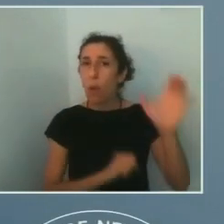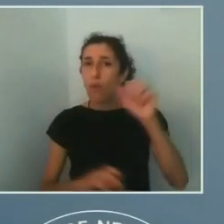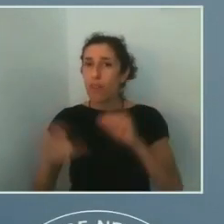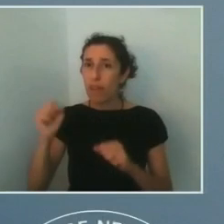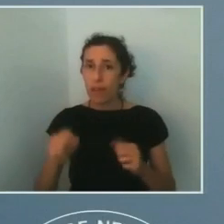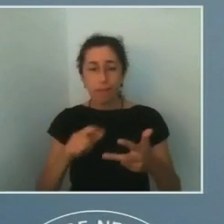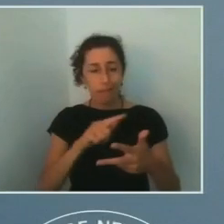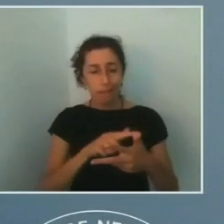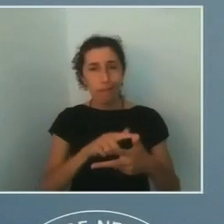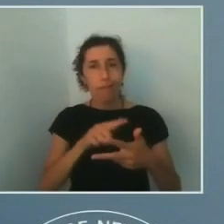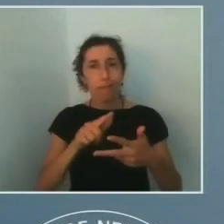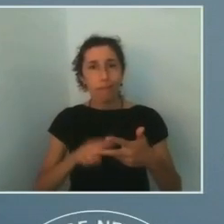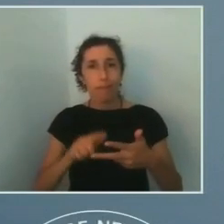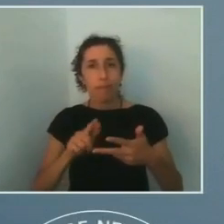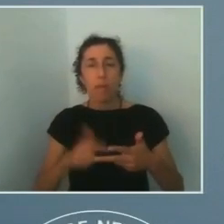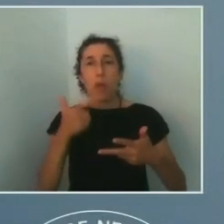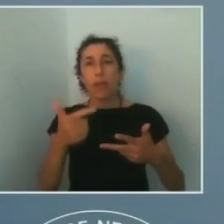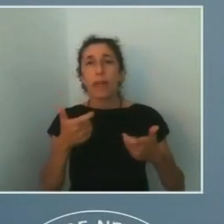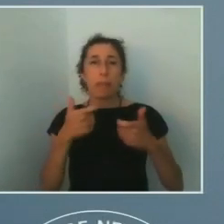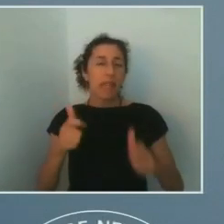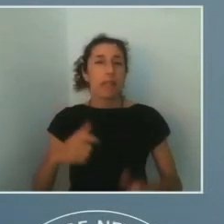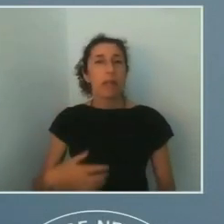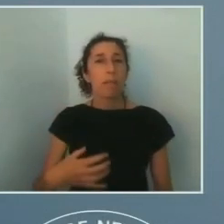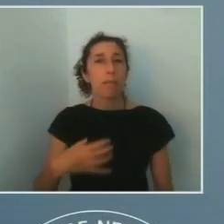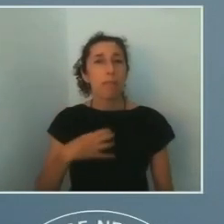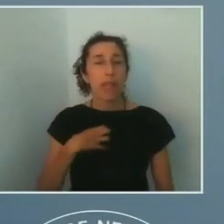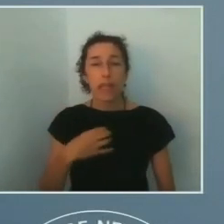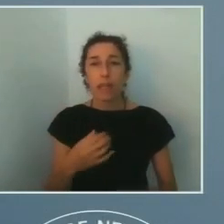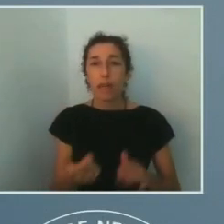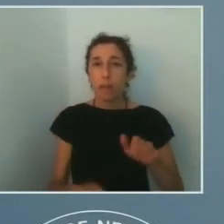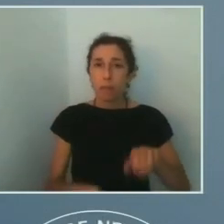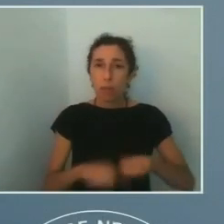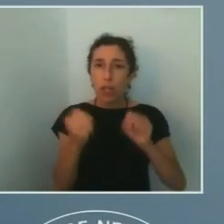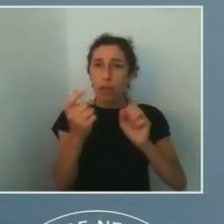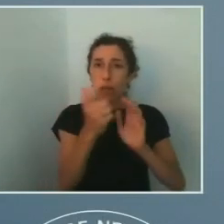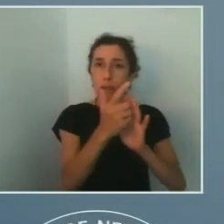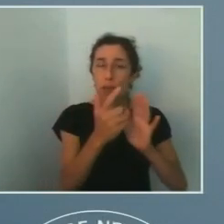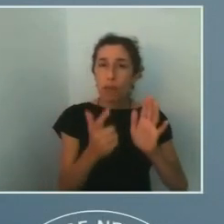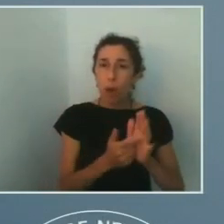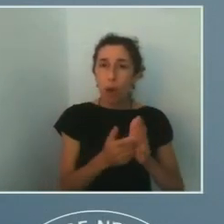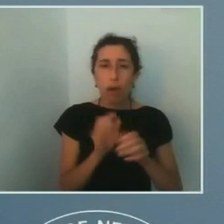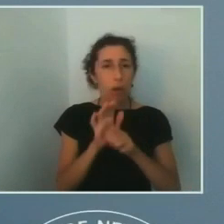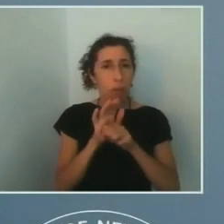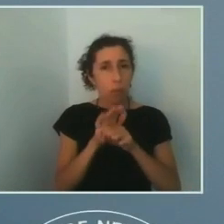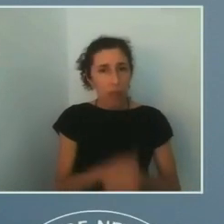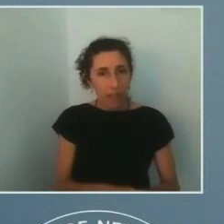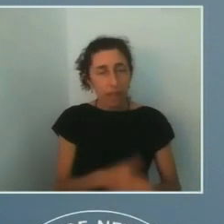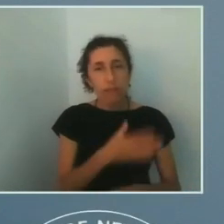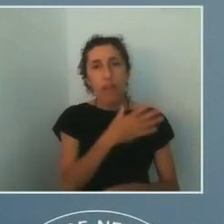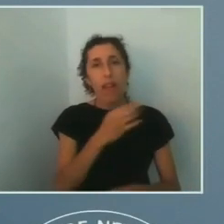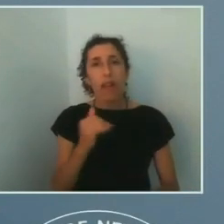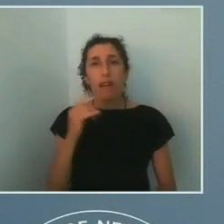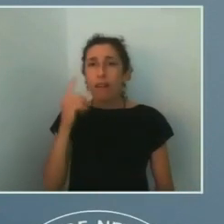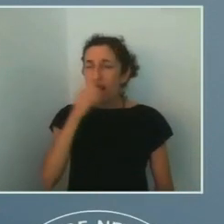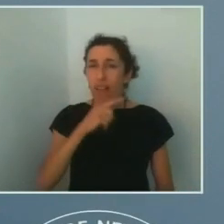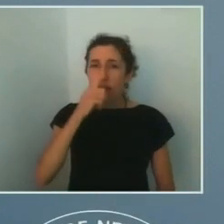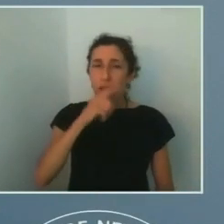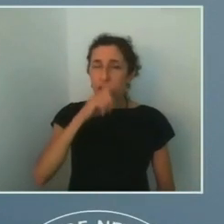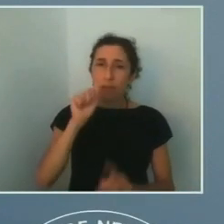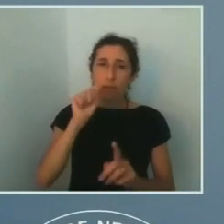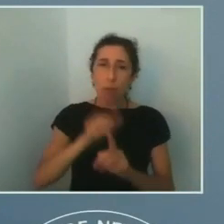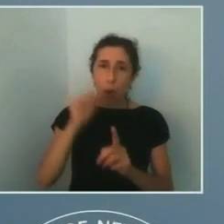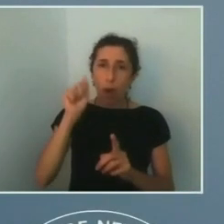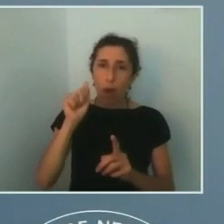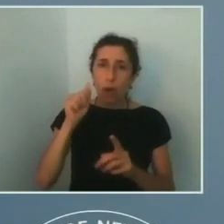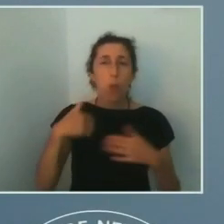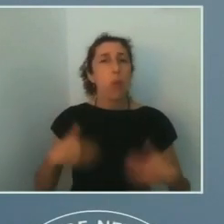here, because actually the victims are the members of the NRA. So if she can point to, she can put together the facts to